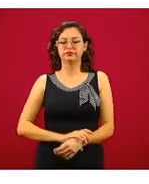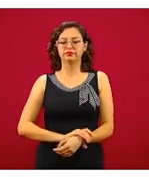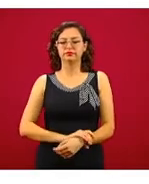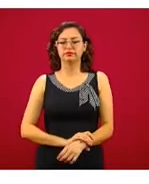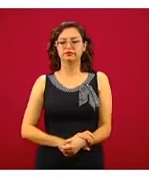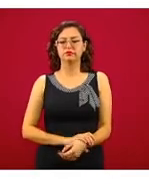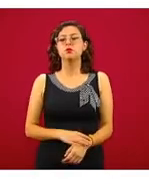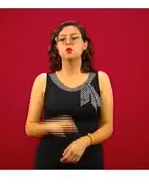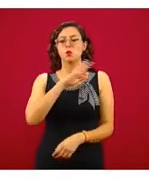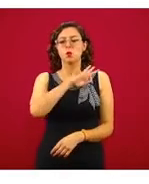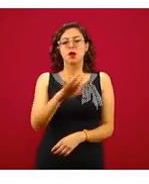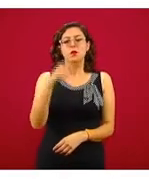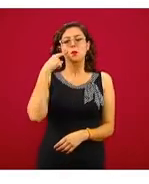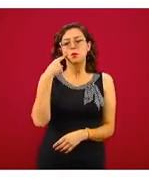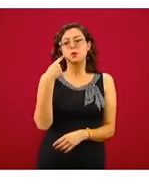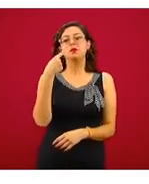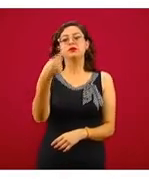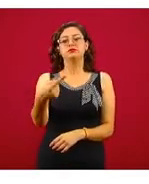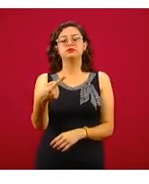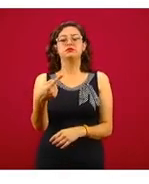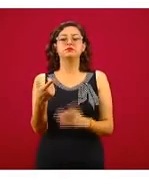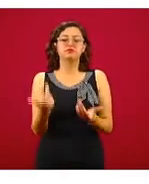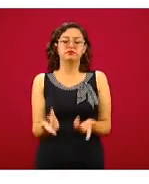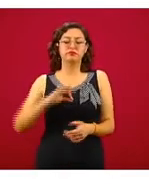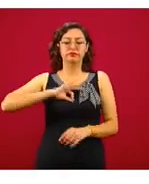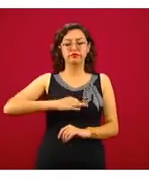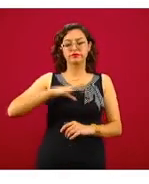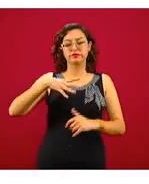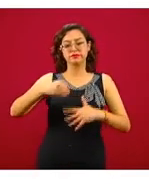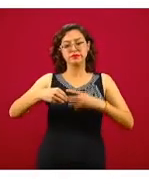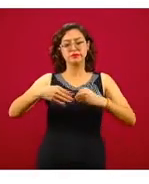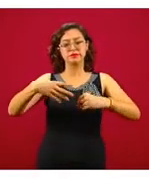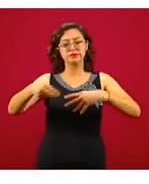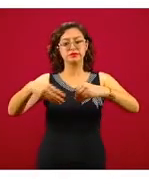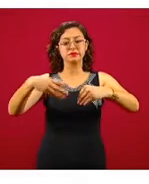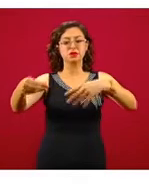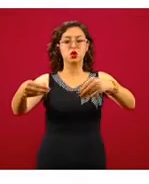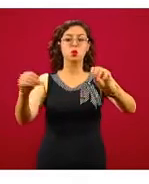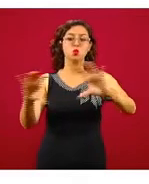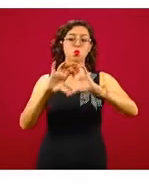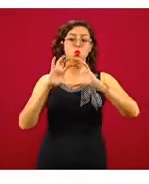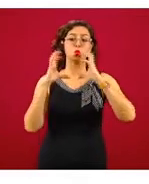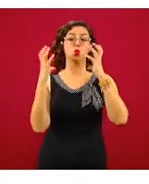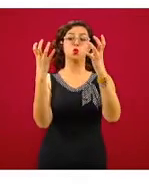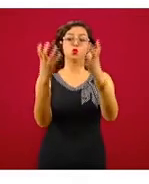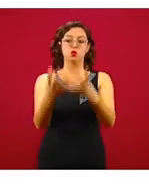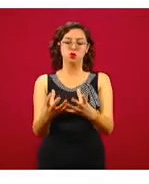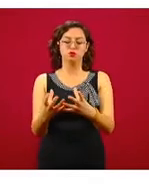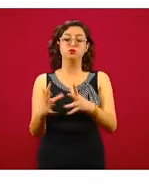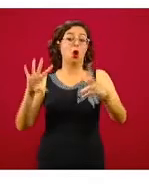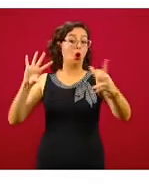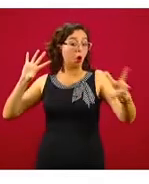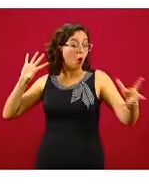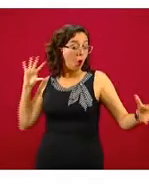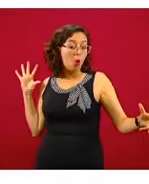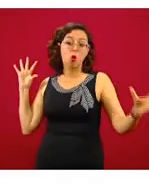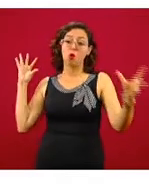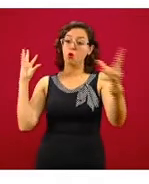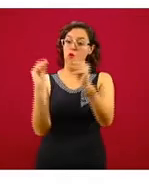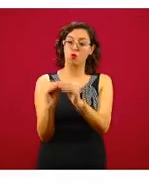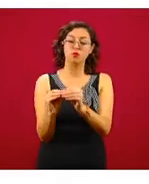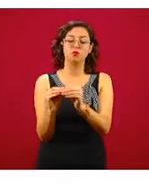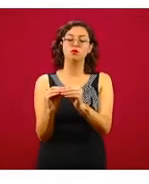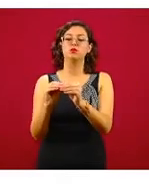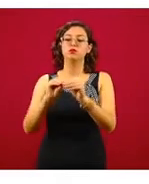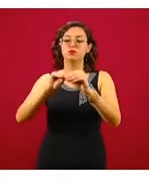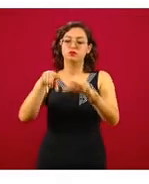podremos ver This slide we can see cómo se ha estado comportando la pandemia a nivel the mundial. development of Si the vemos la cifra pandemic total de worldwide. If casos we look